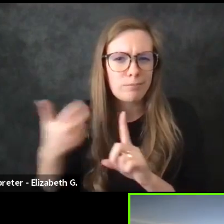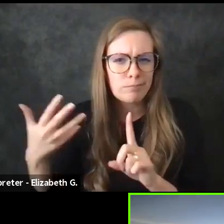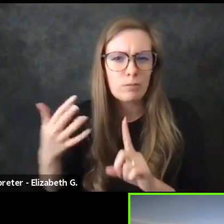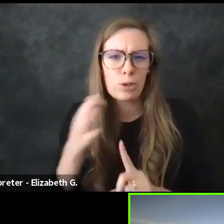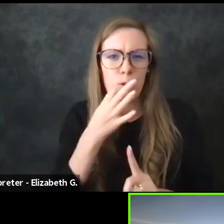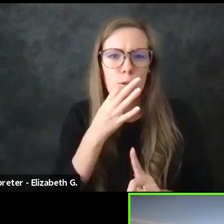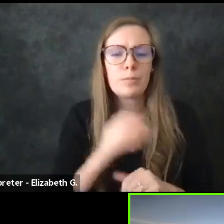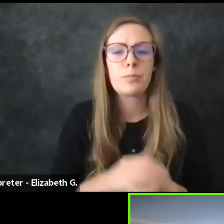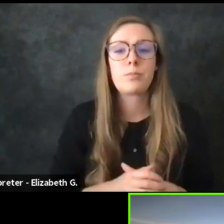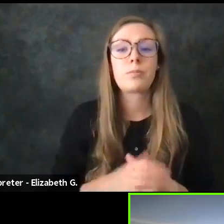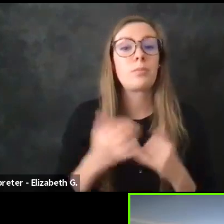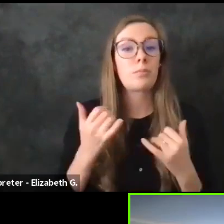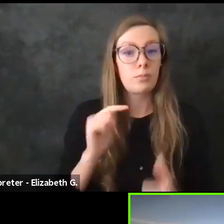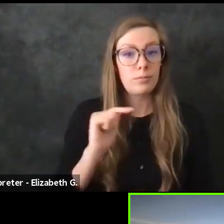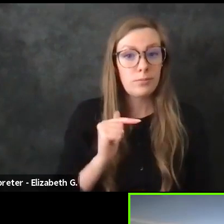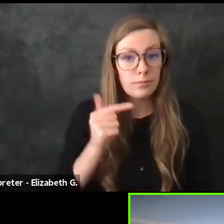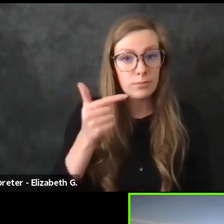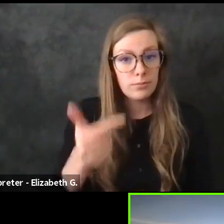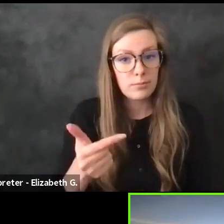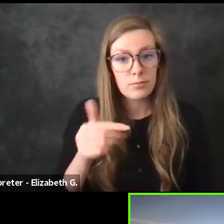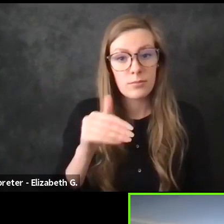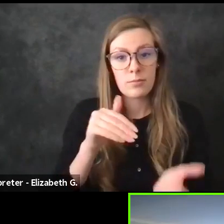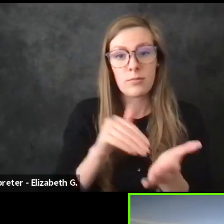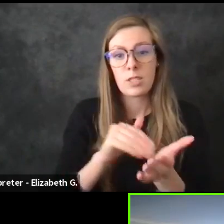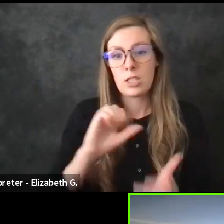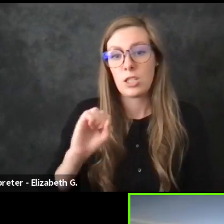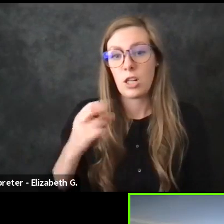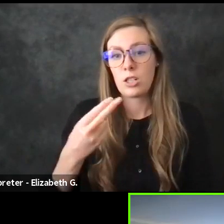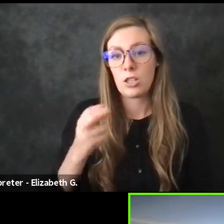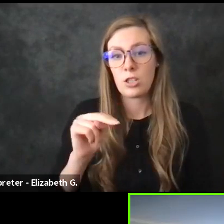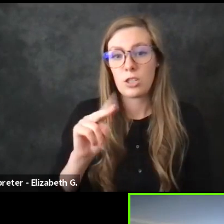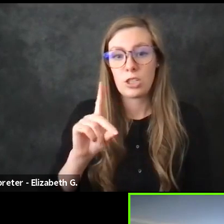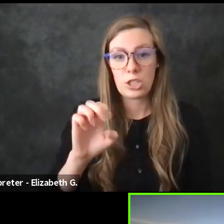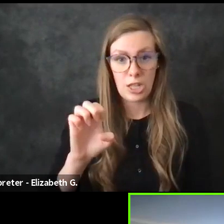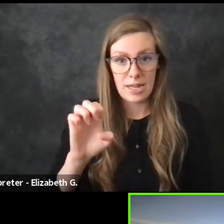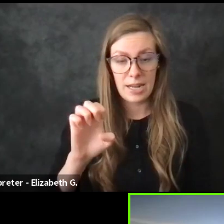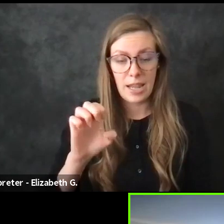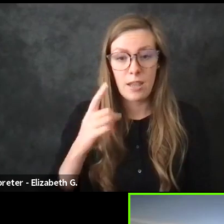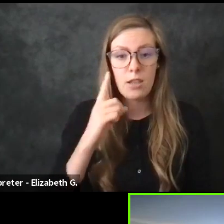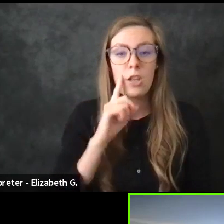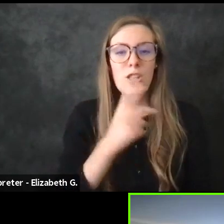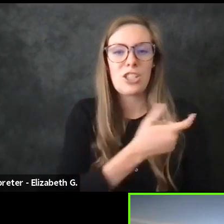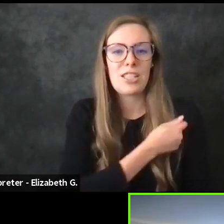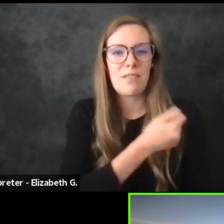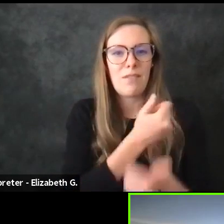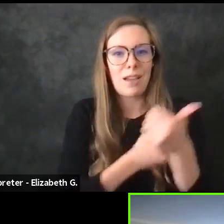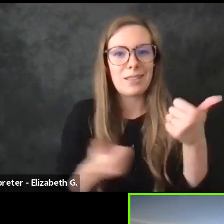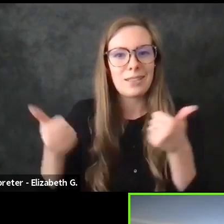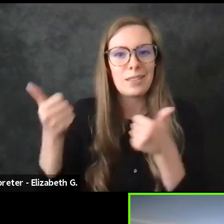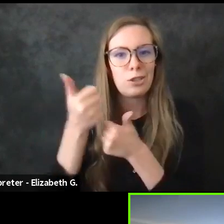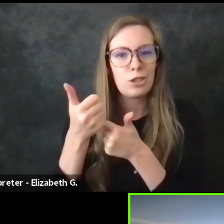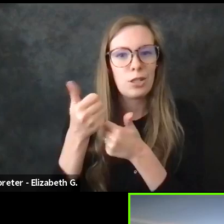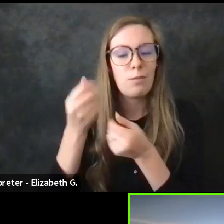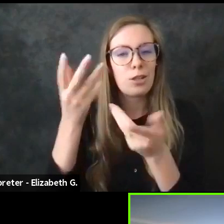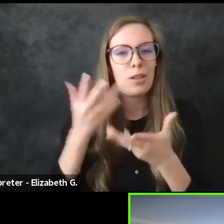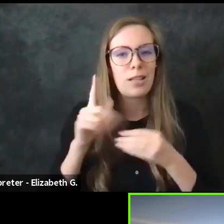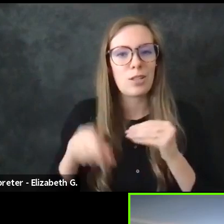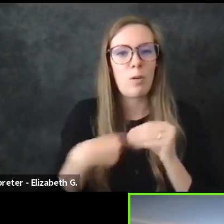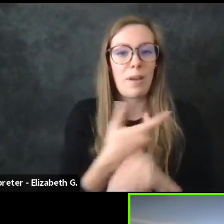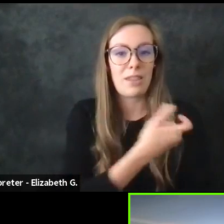now I'd like to turn this over to Dr. Urmila Shende, Sonoma County's vaccine chief, to give us an update on